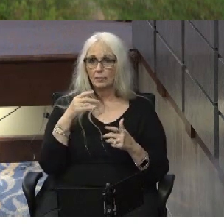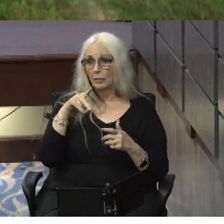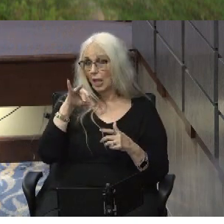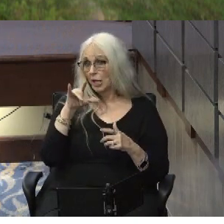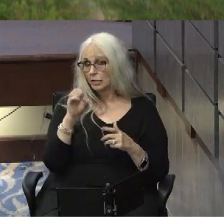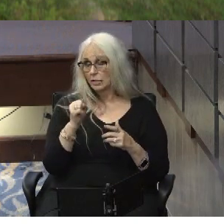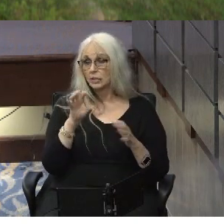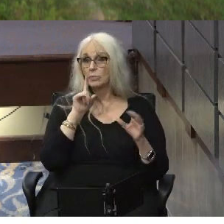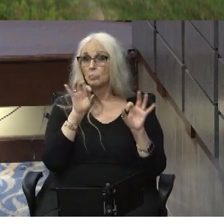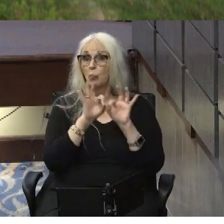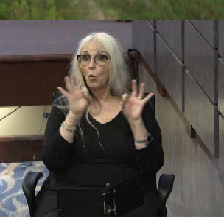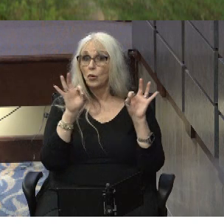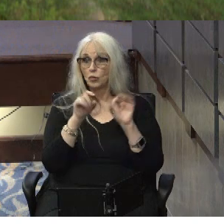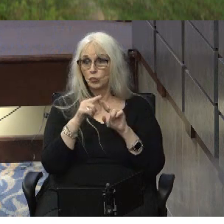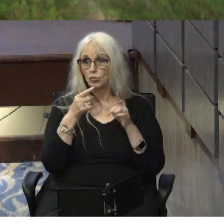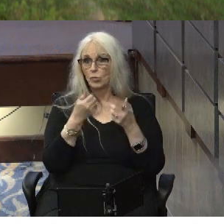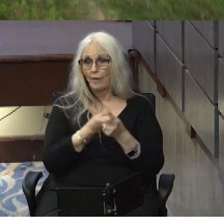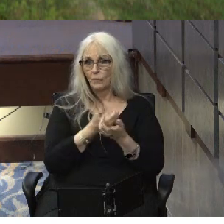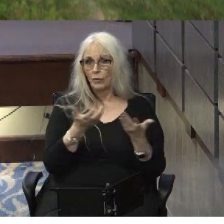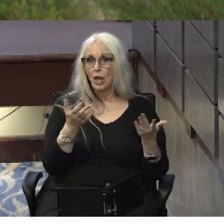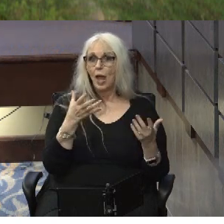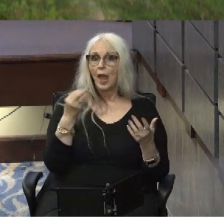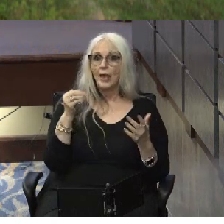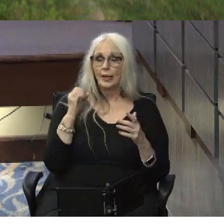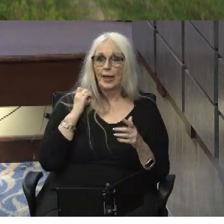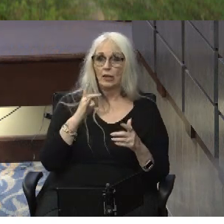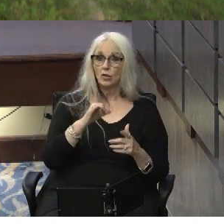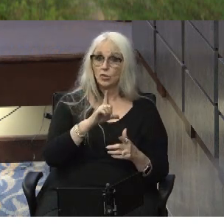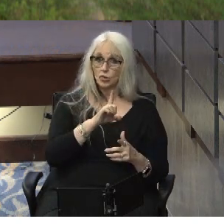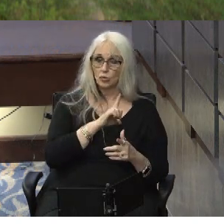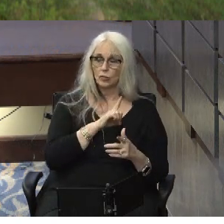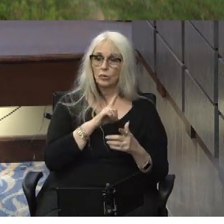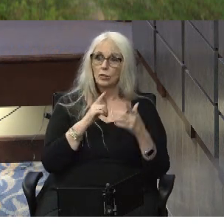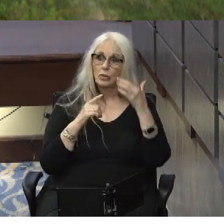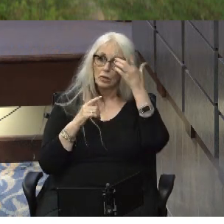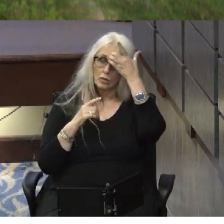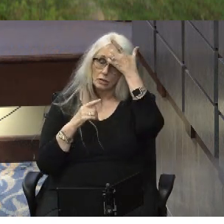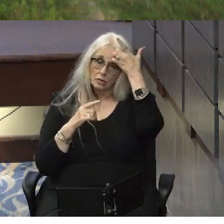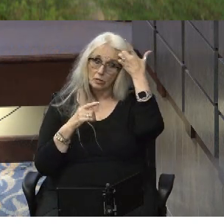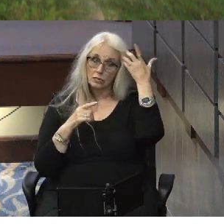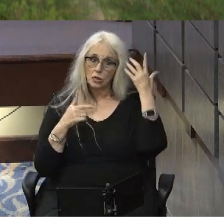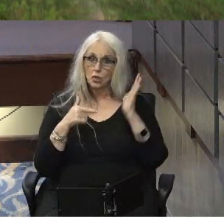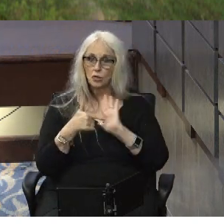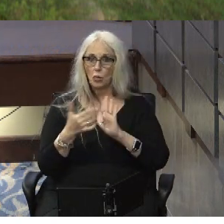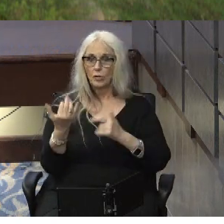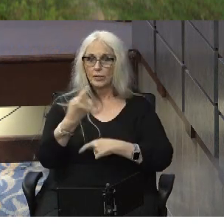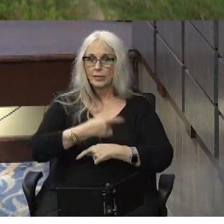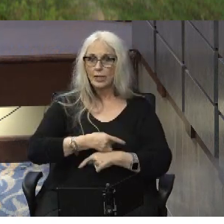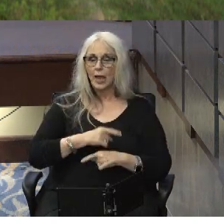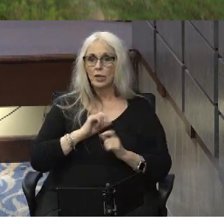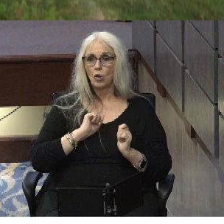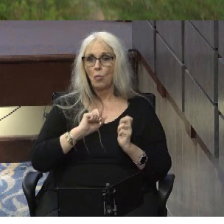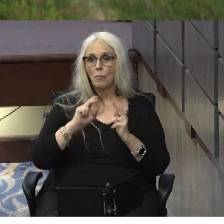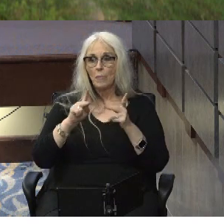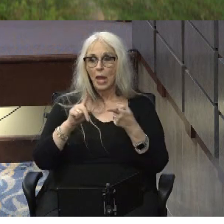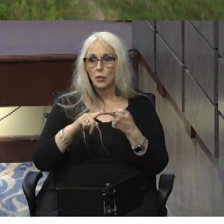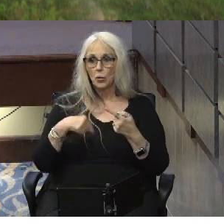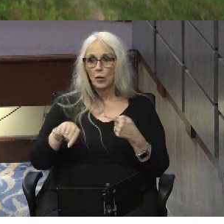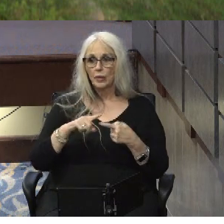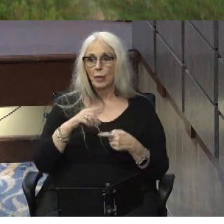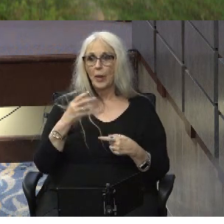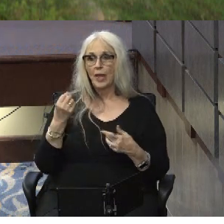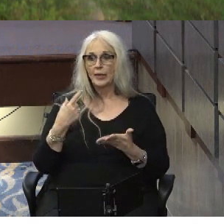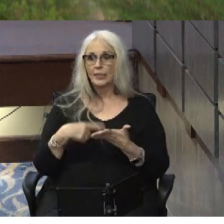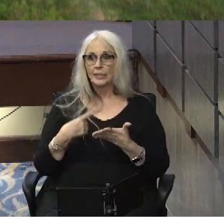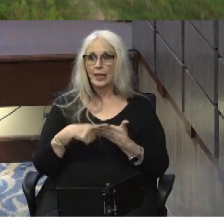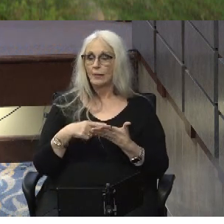as council shows us your thoughts on this today, we'll be going back to them and discussing